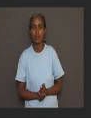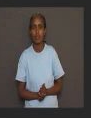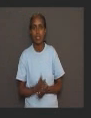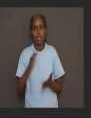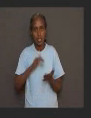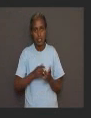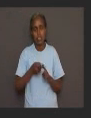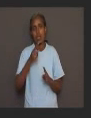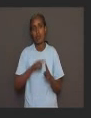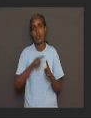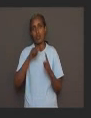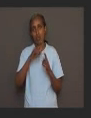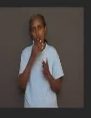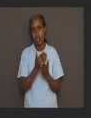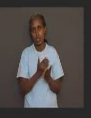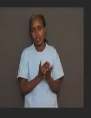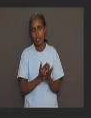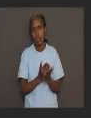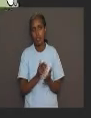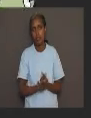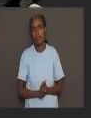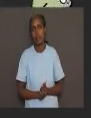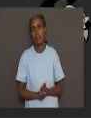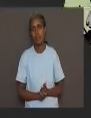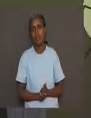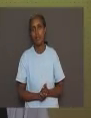Let's get back to our lesson.